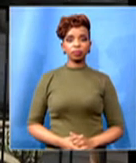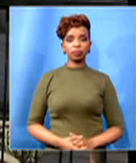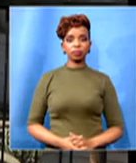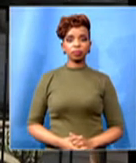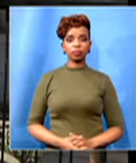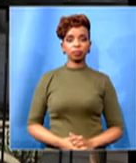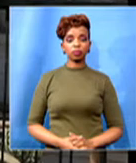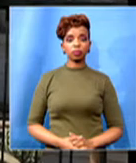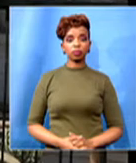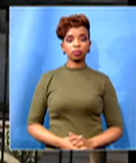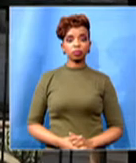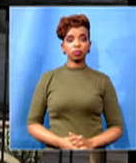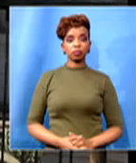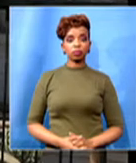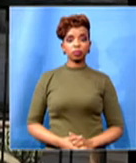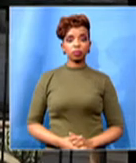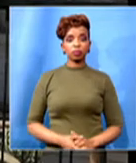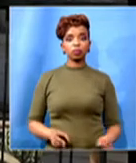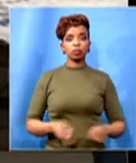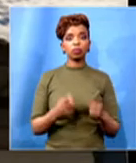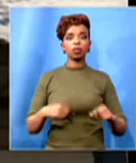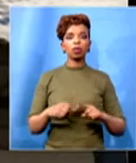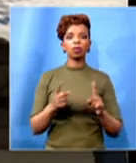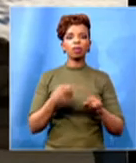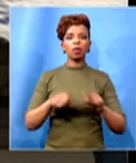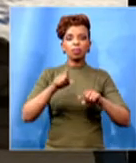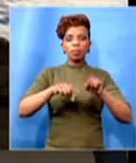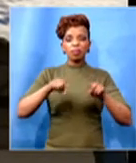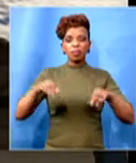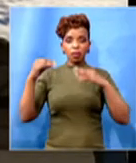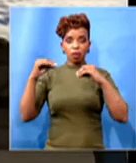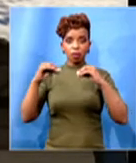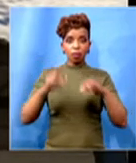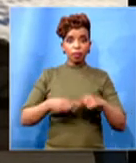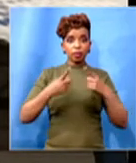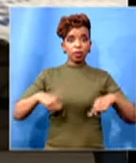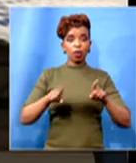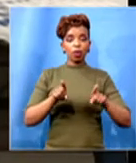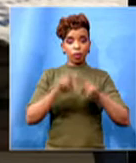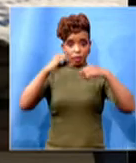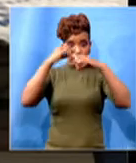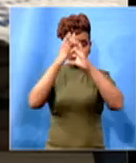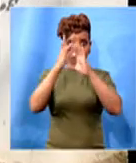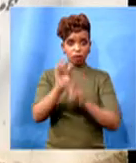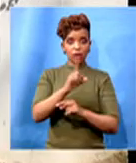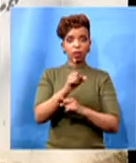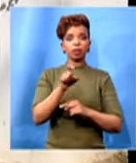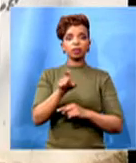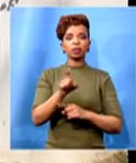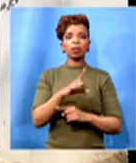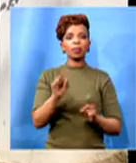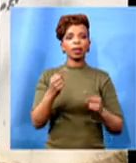We get materials from various corporates. Our primary focus is to try and focus on stuff that would normally end up in landfill because it can't be